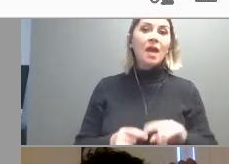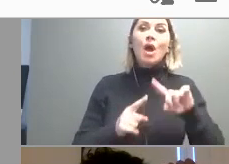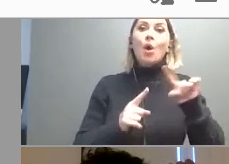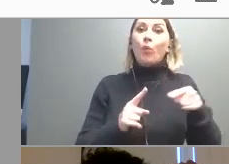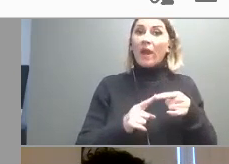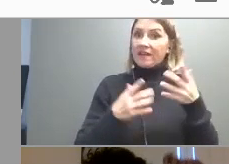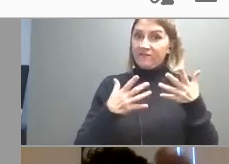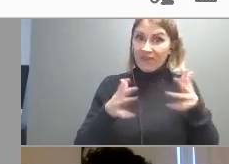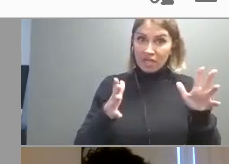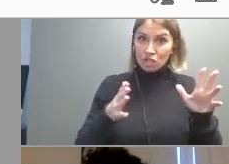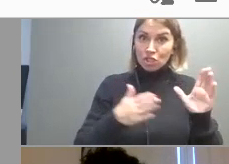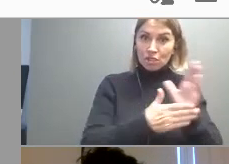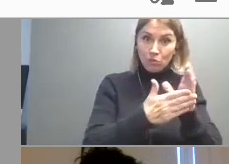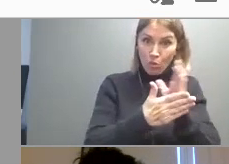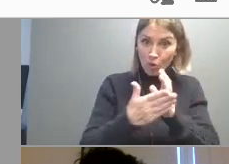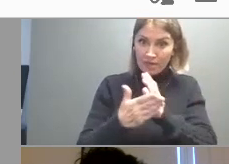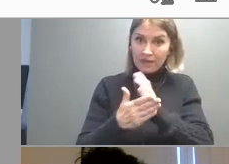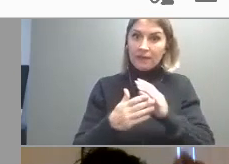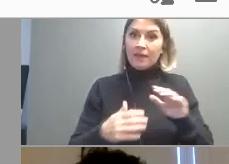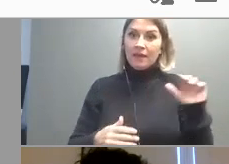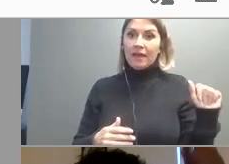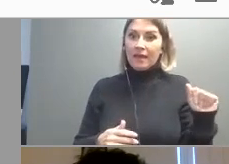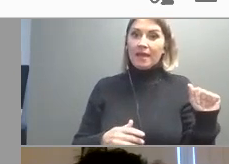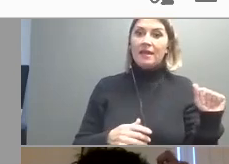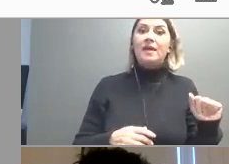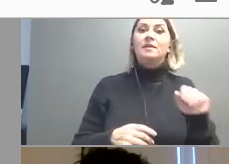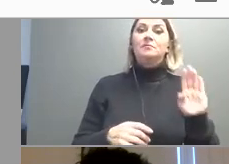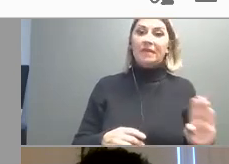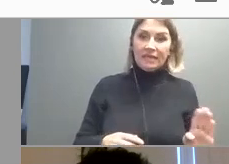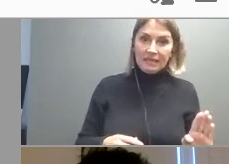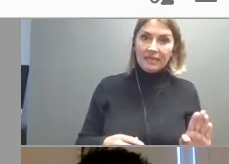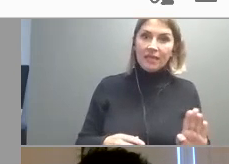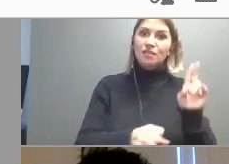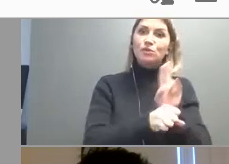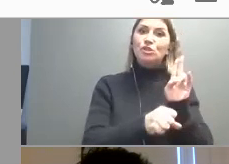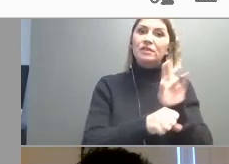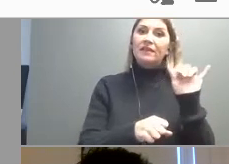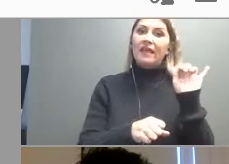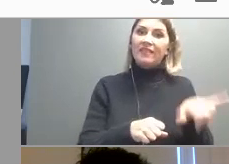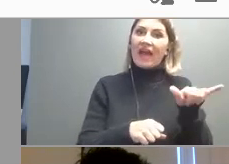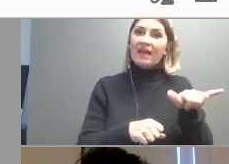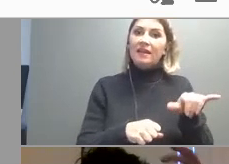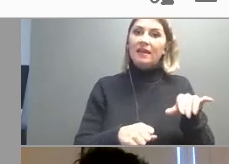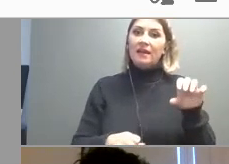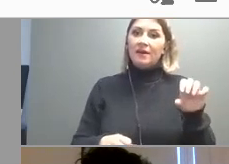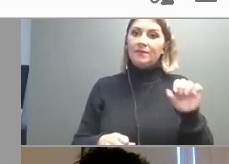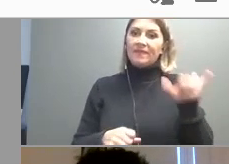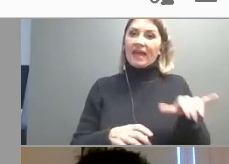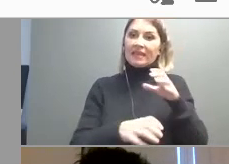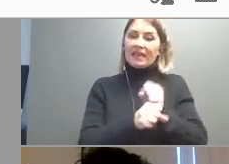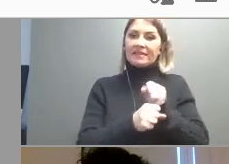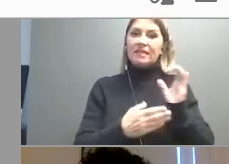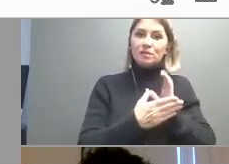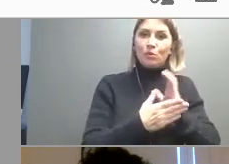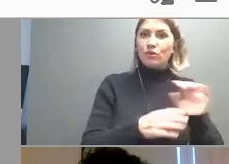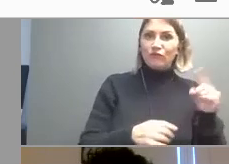did explore ACDE, then it moved forward to B, because it was using this queue architecture, right? So ACDE gets explored